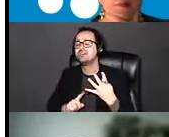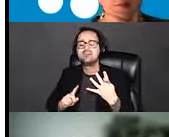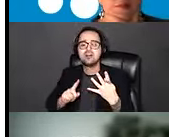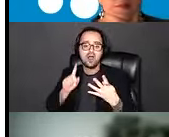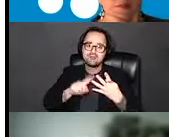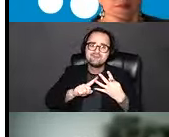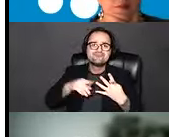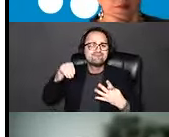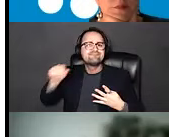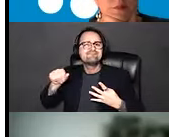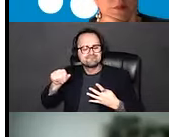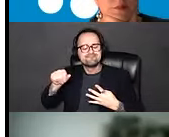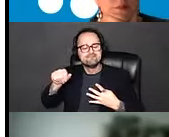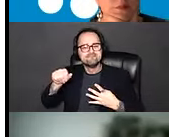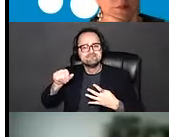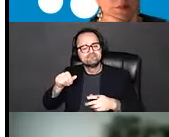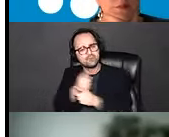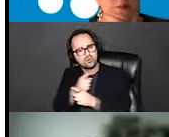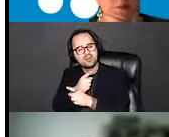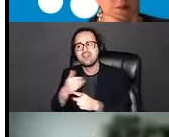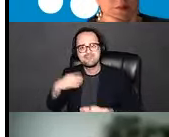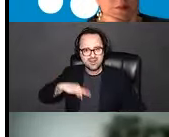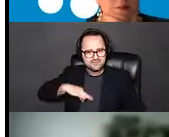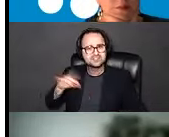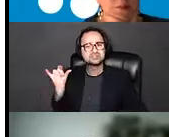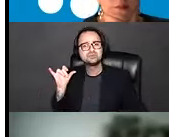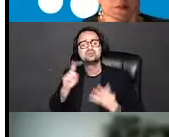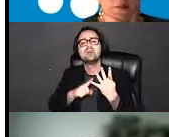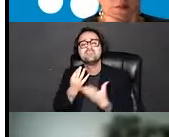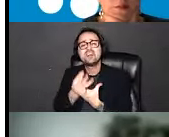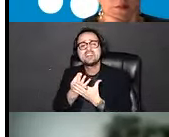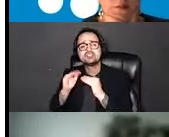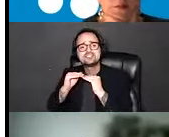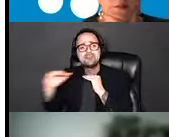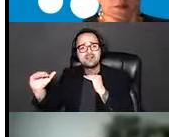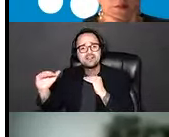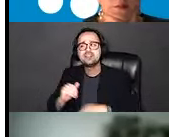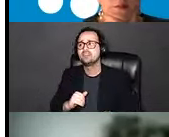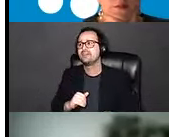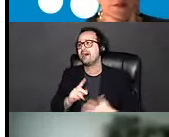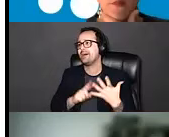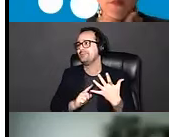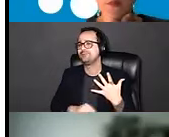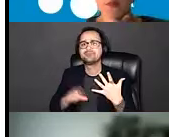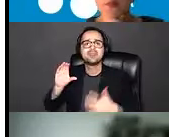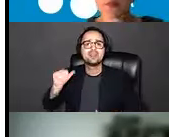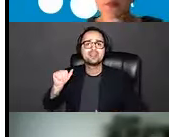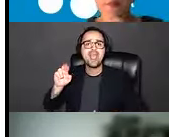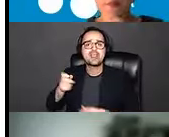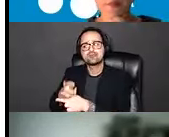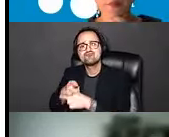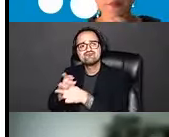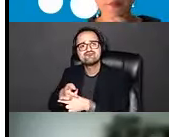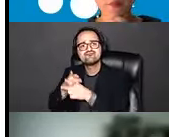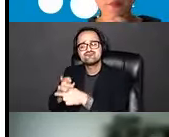a living wage and offers benefits, financial stability, care when they need it for